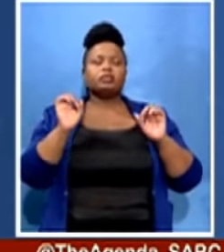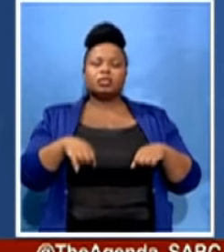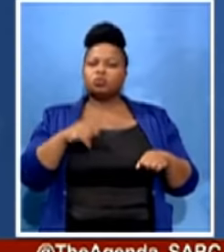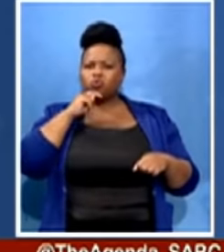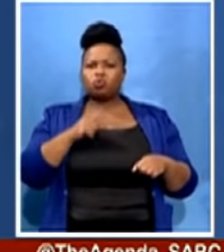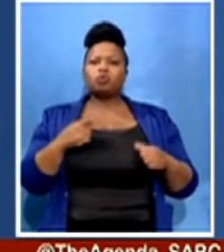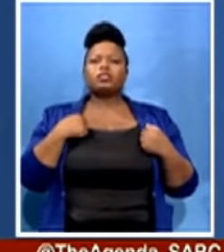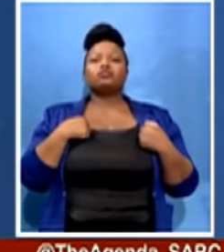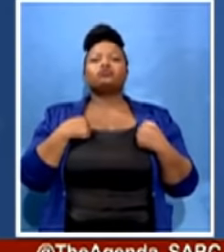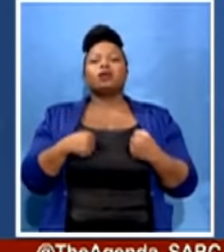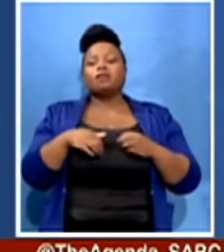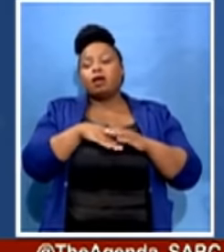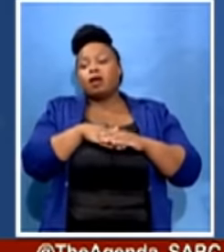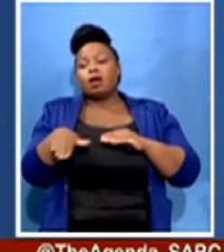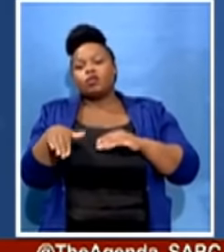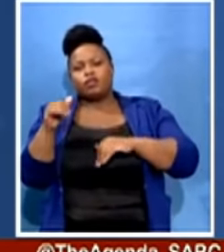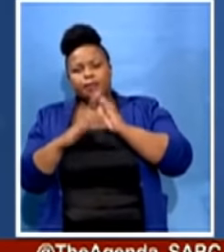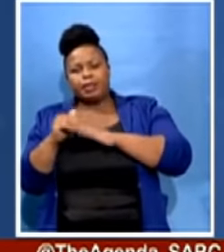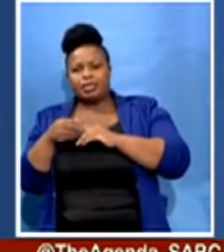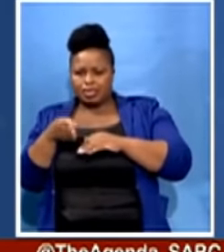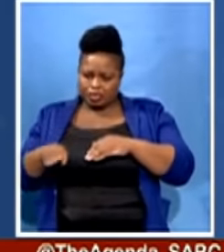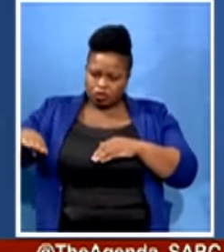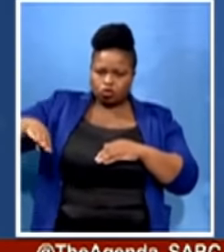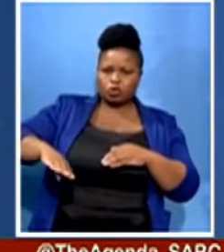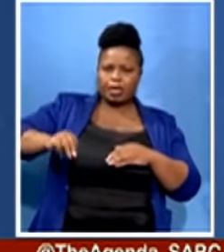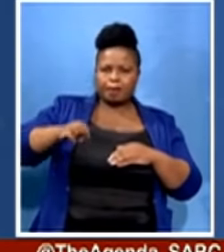onto Empire, turn right and go past